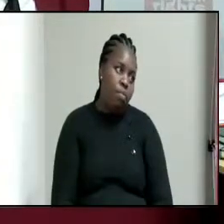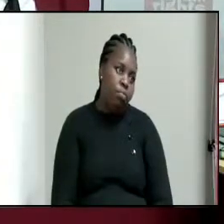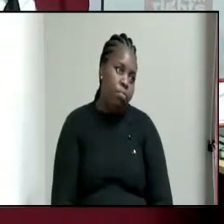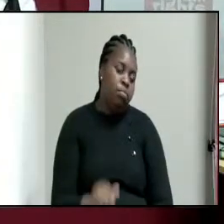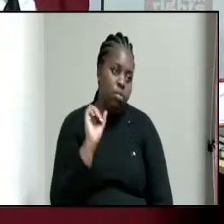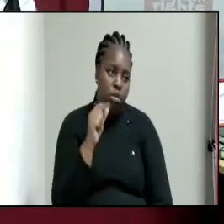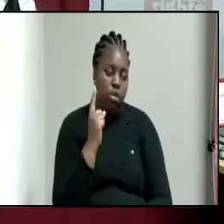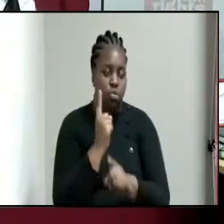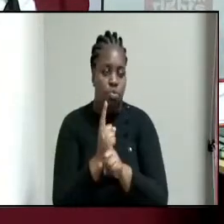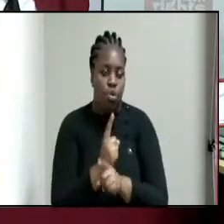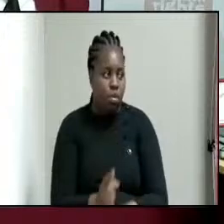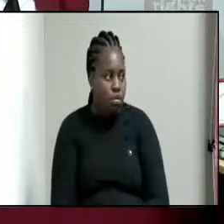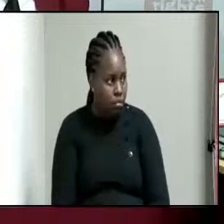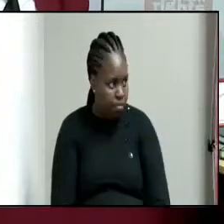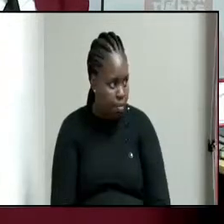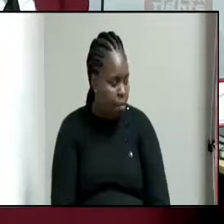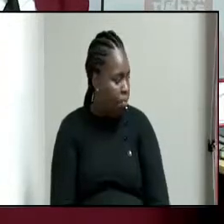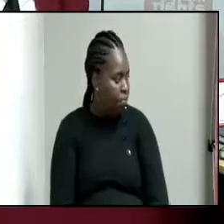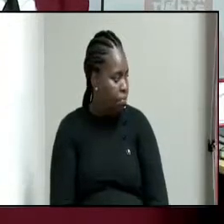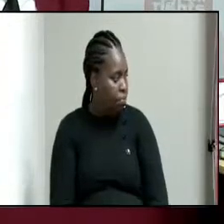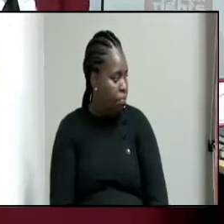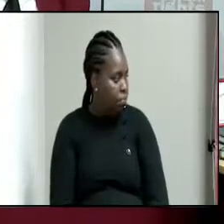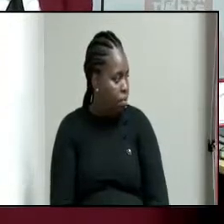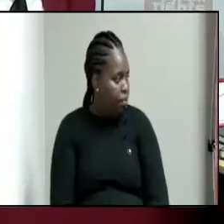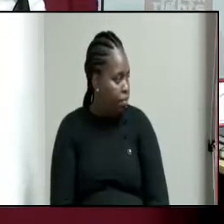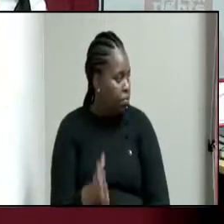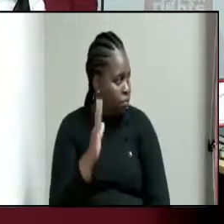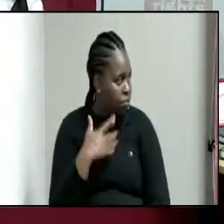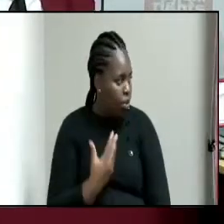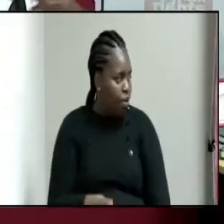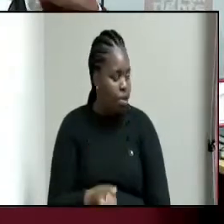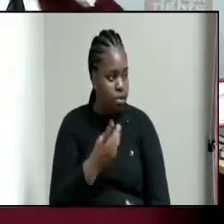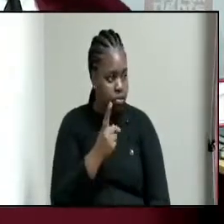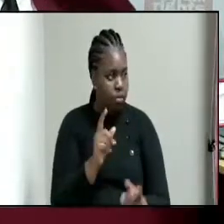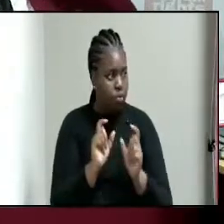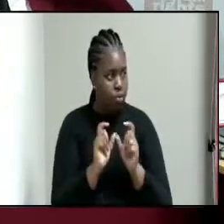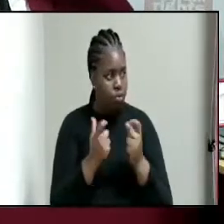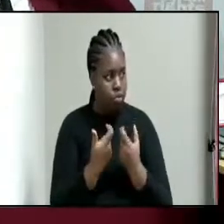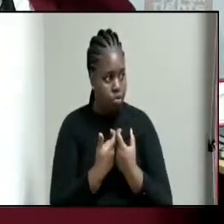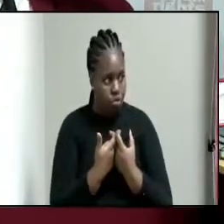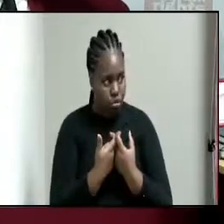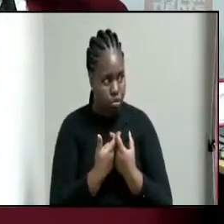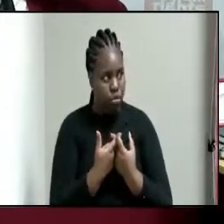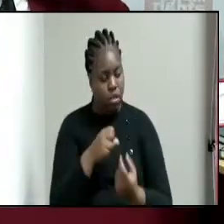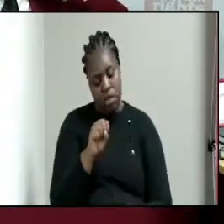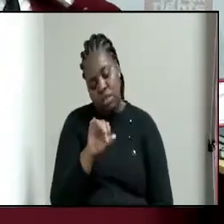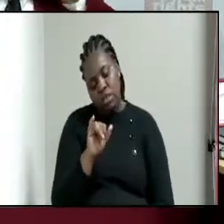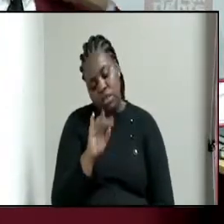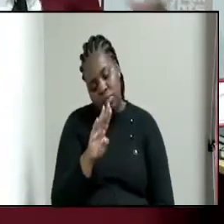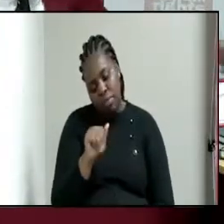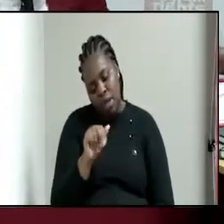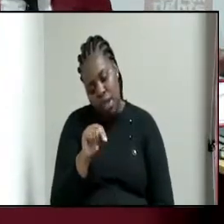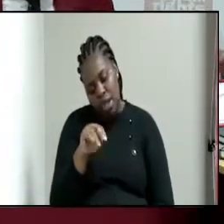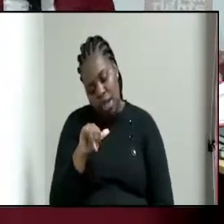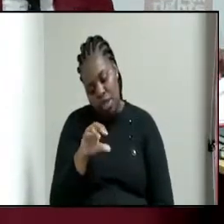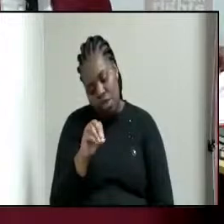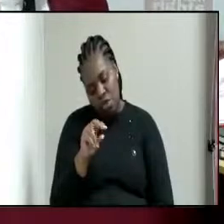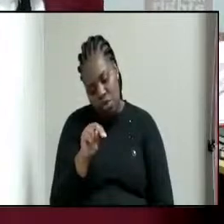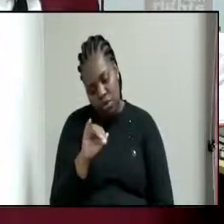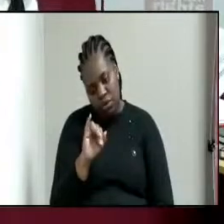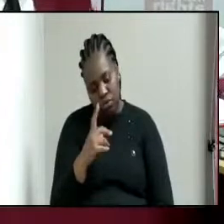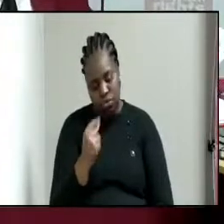That's correct, ma'am. Okay, just I'm going to hand you over to Commissioner Sibanyoni to administer the oath.